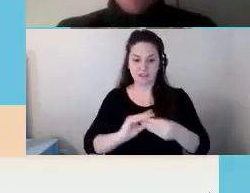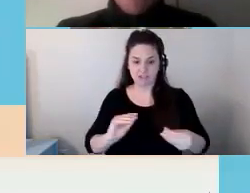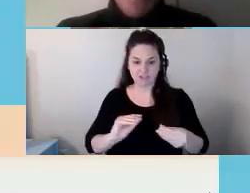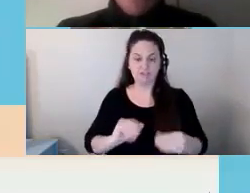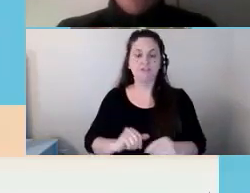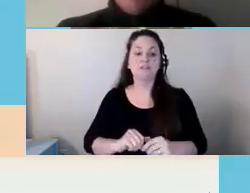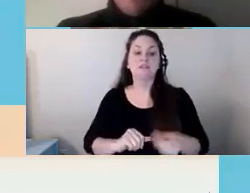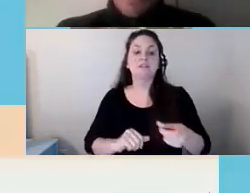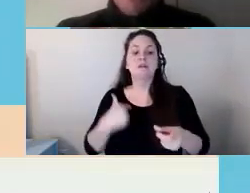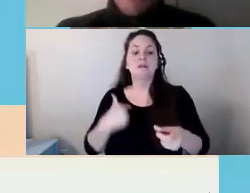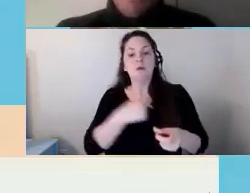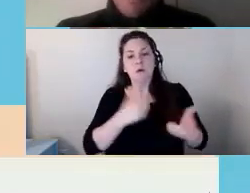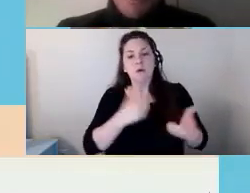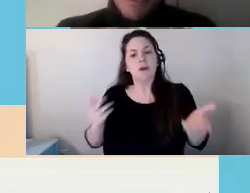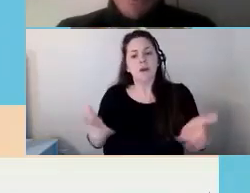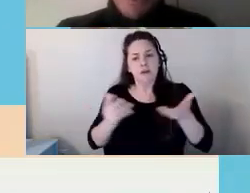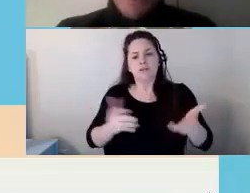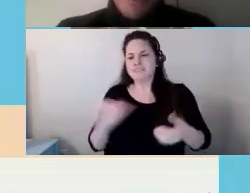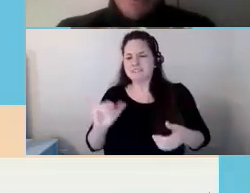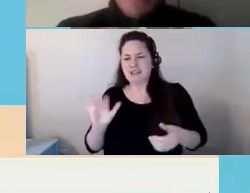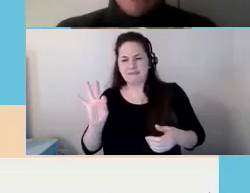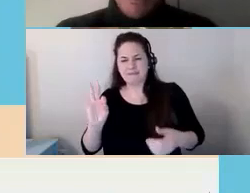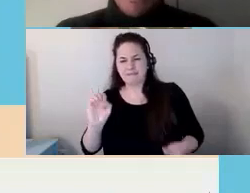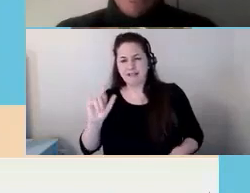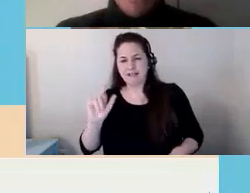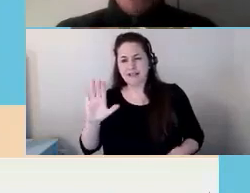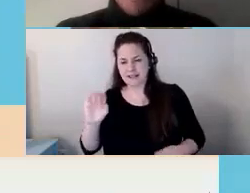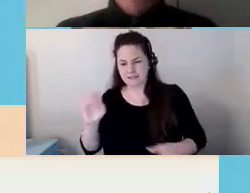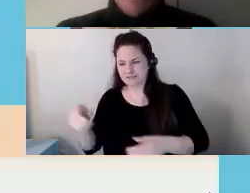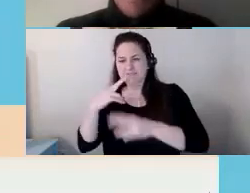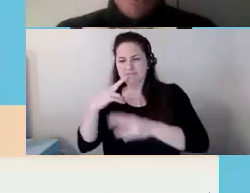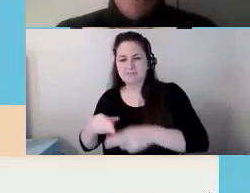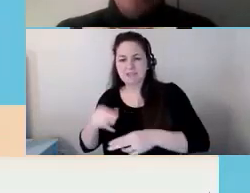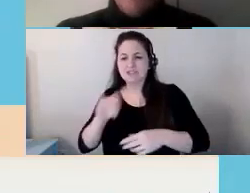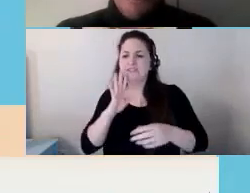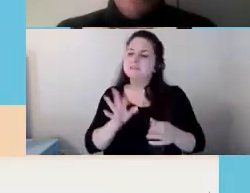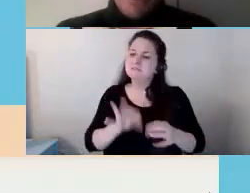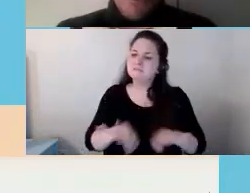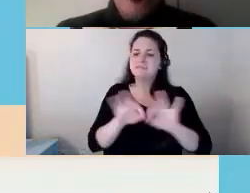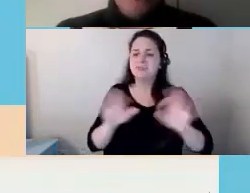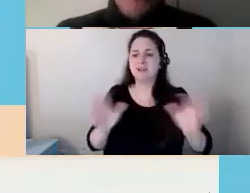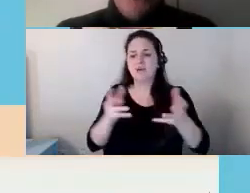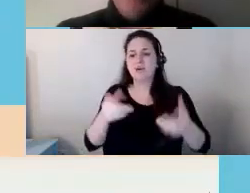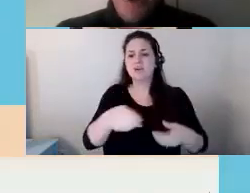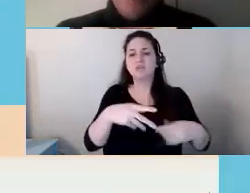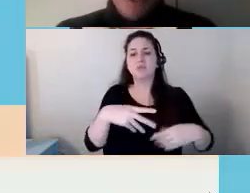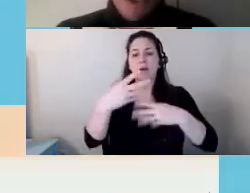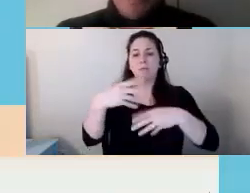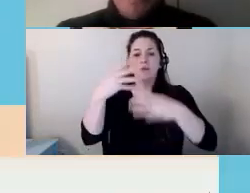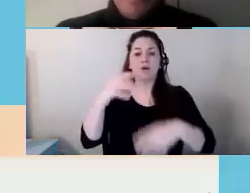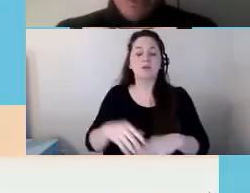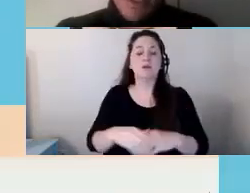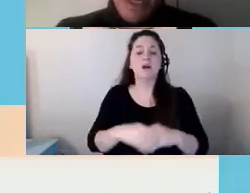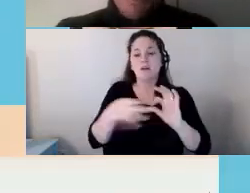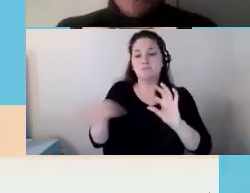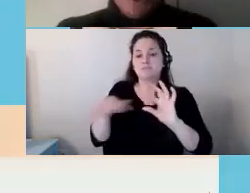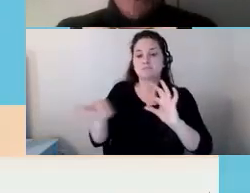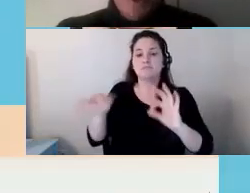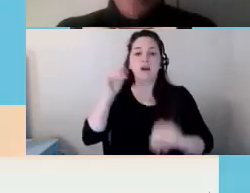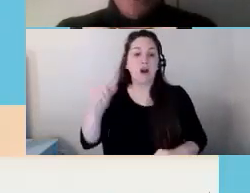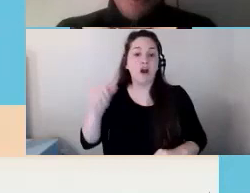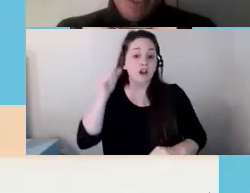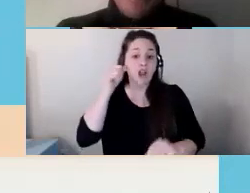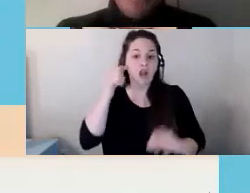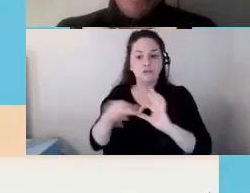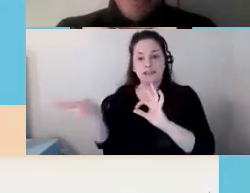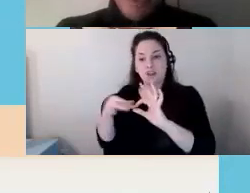encouraged, as Felice previously mentioned, it is highly encouraged that you upload an audio narration, and I will show you how